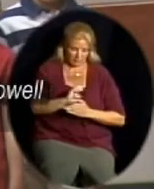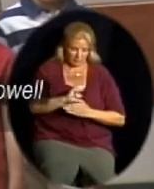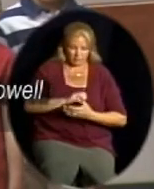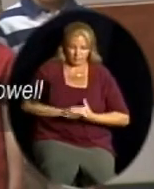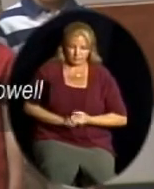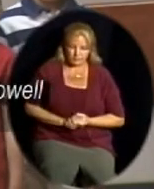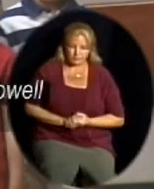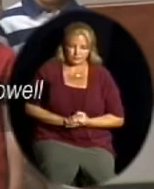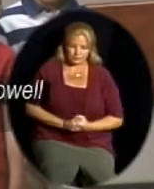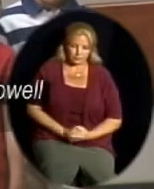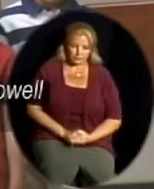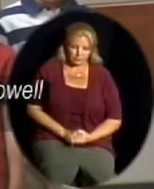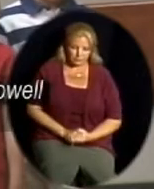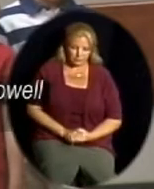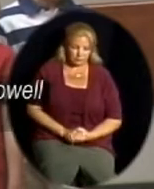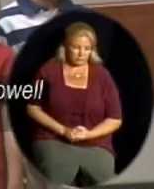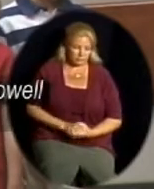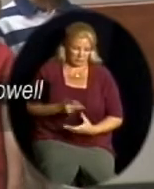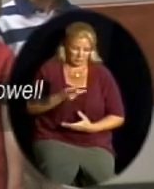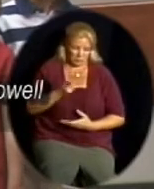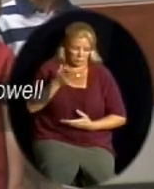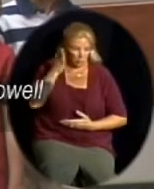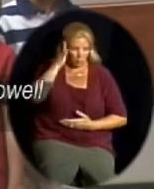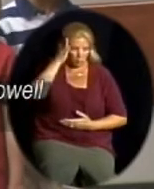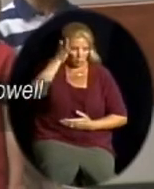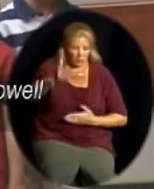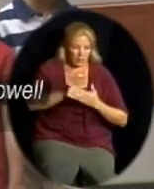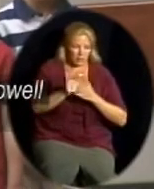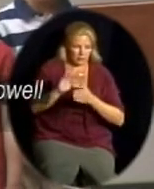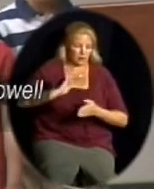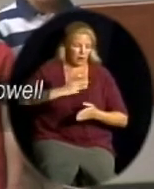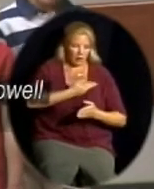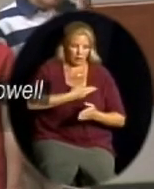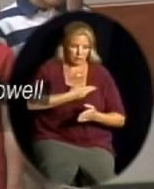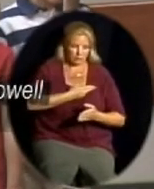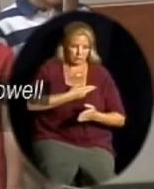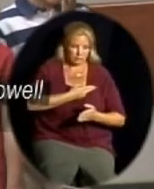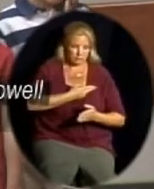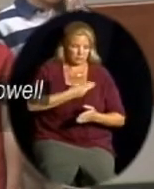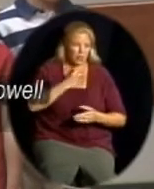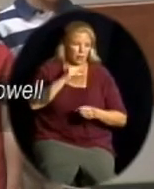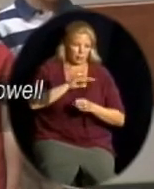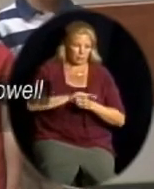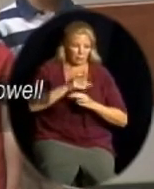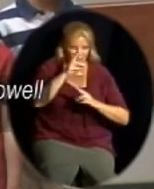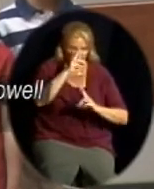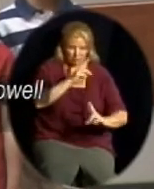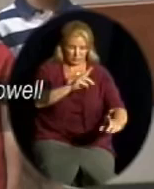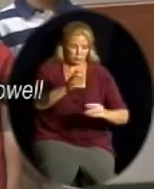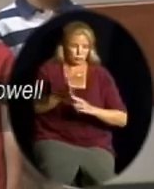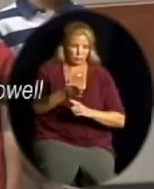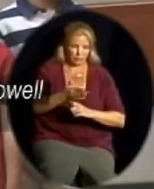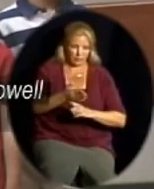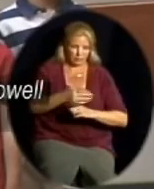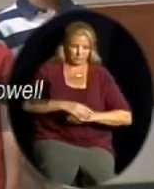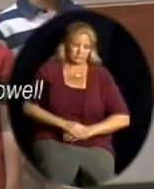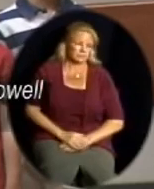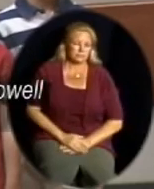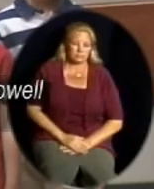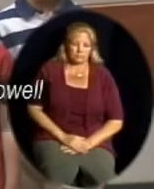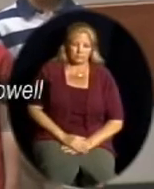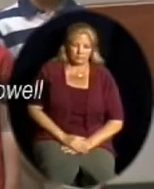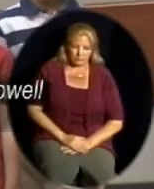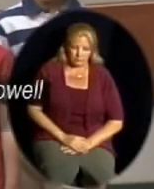and then afterwards I'll say a few more words about them, and then they can have their parents stand up and also their teacher who's here with